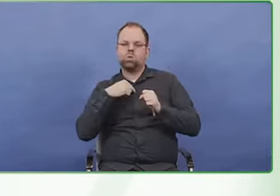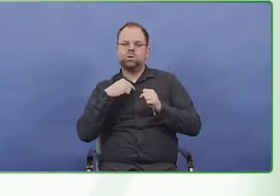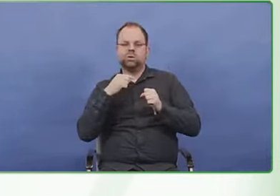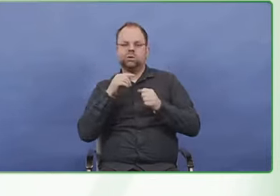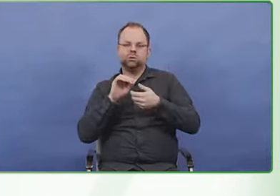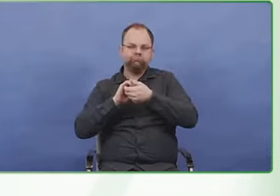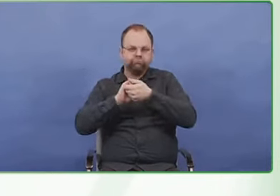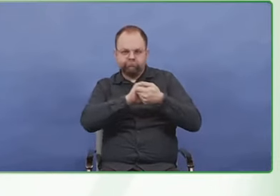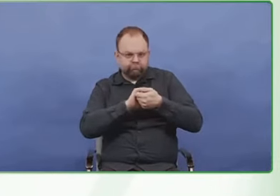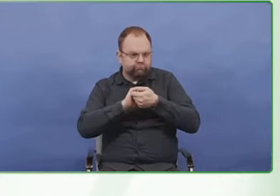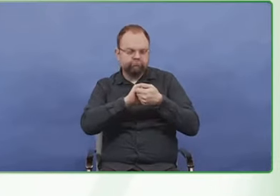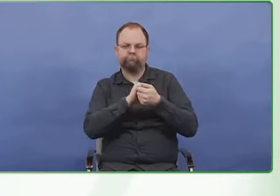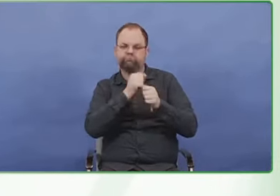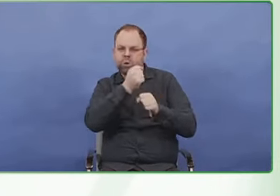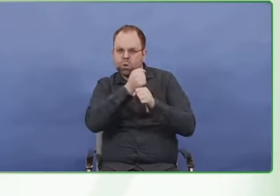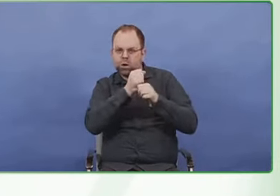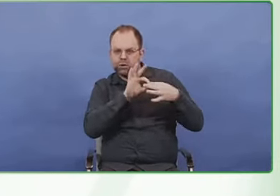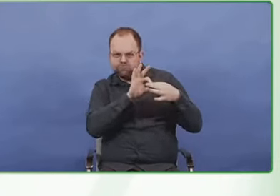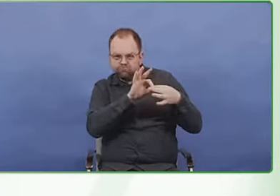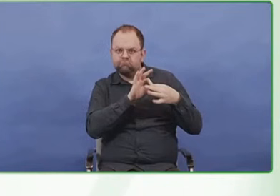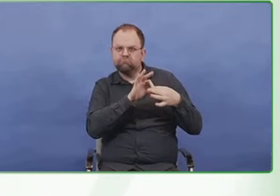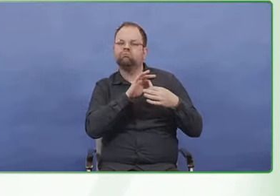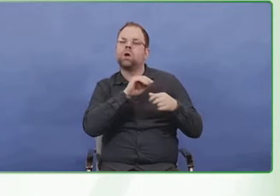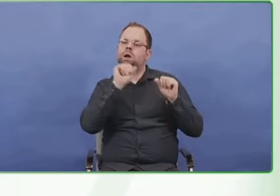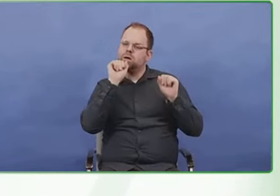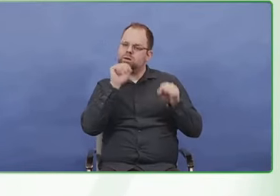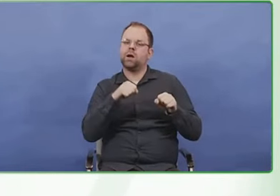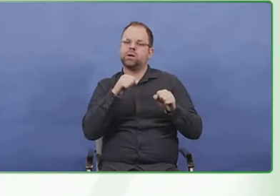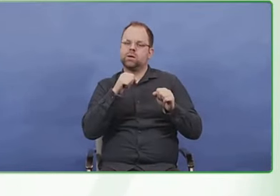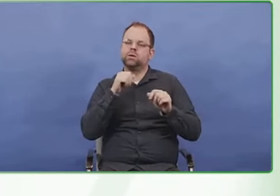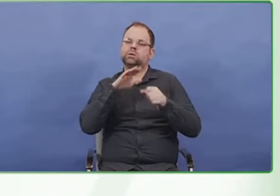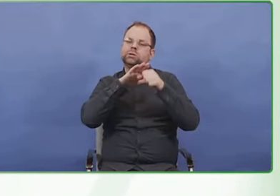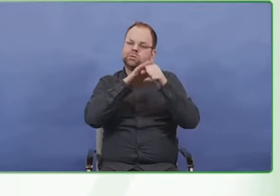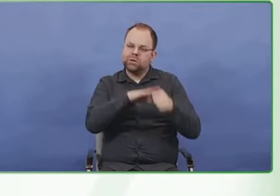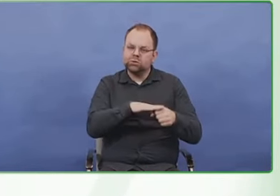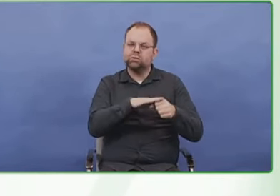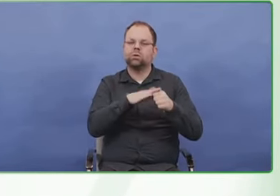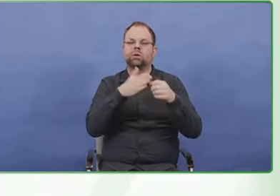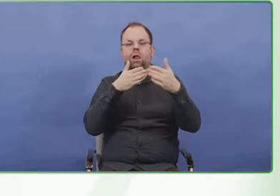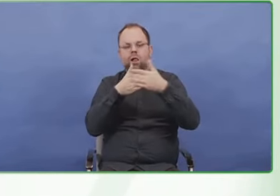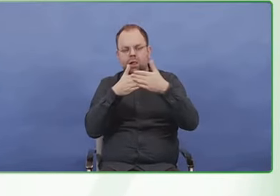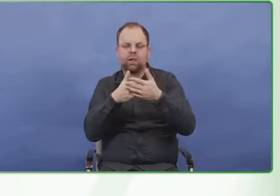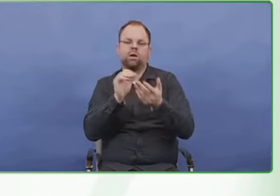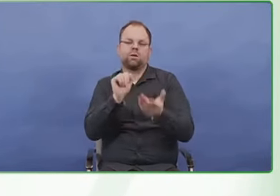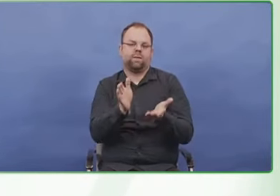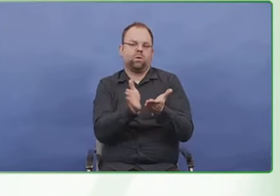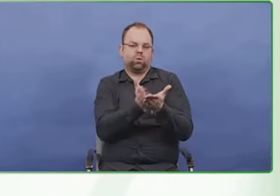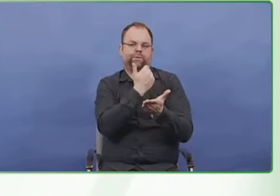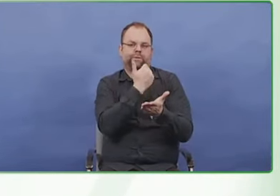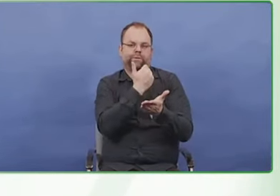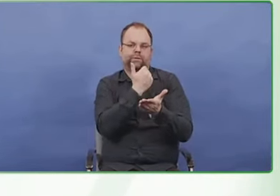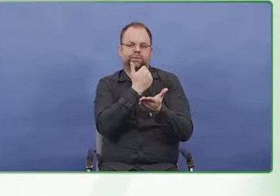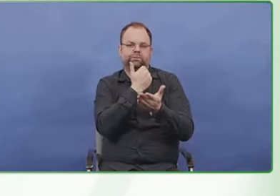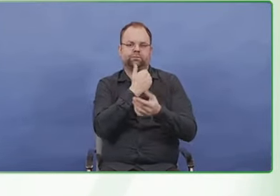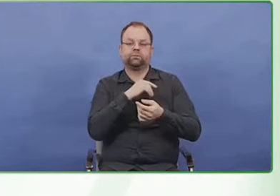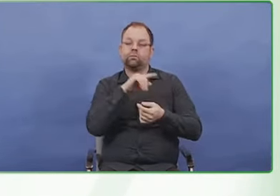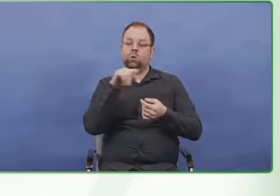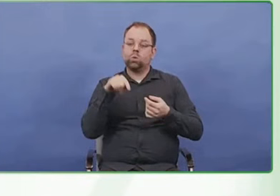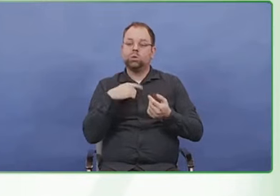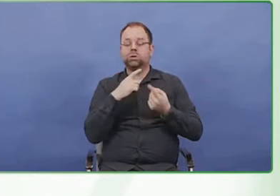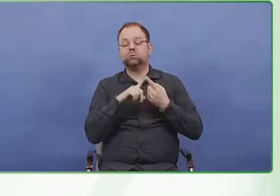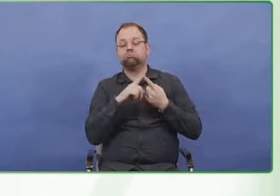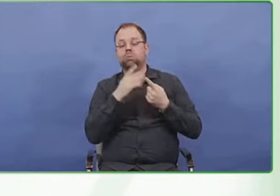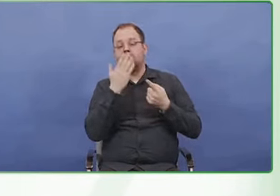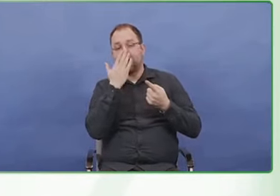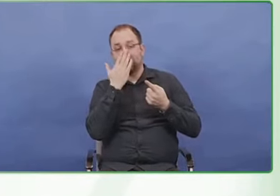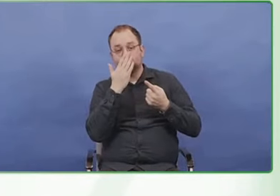strengthening legislation and policy. So Minister Rabbitte talked about how Ireland is approaching the need to legislate for and protect